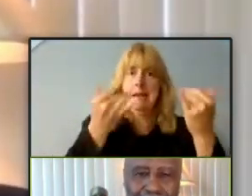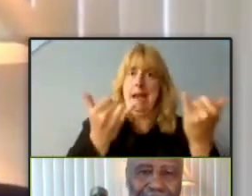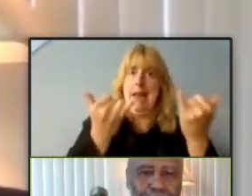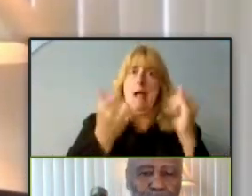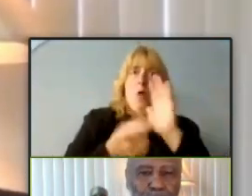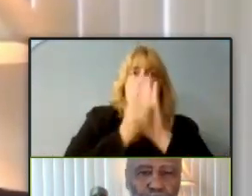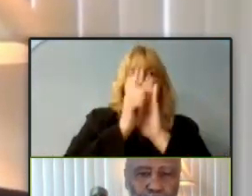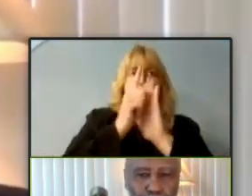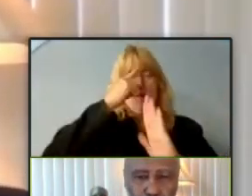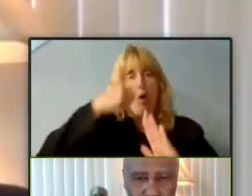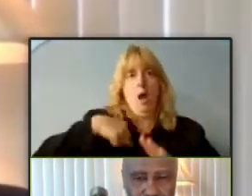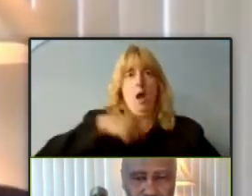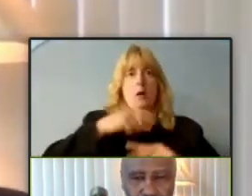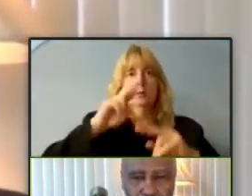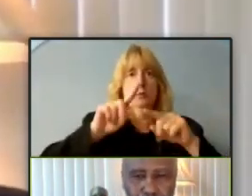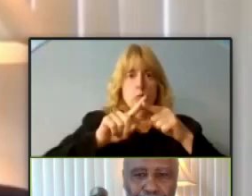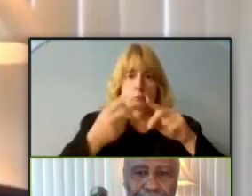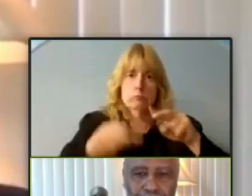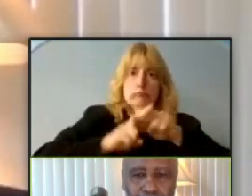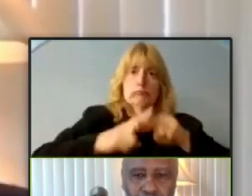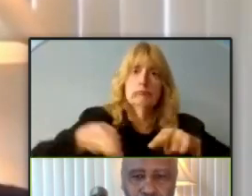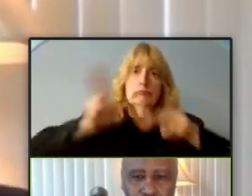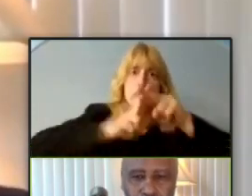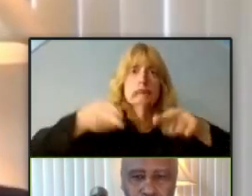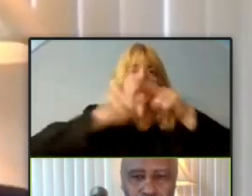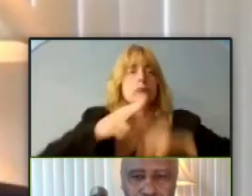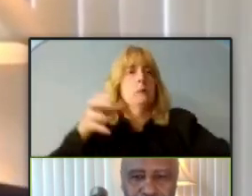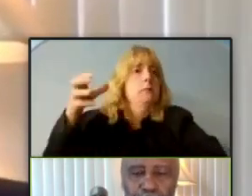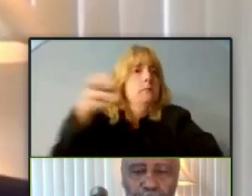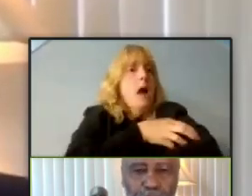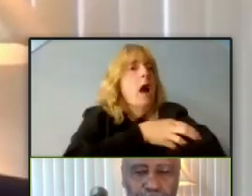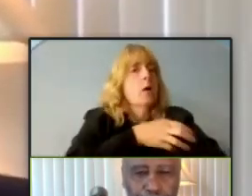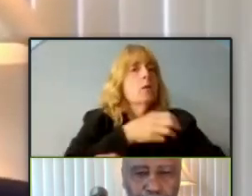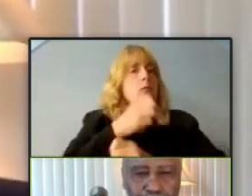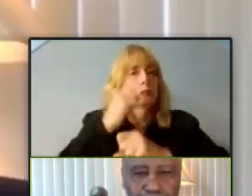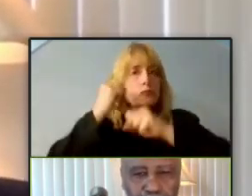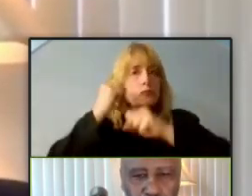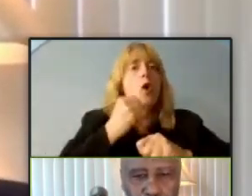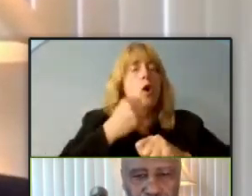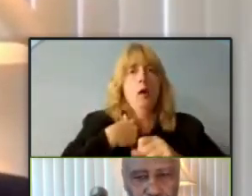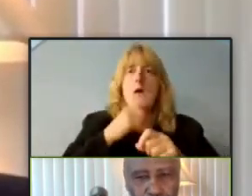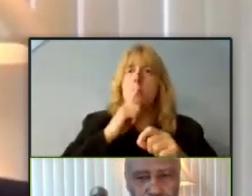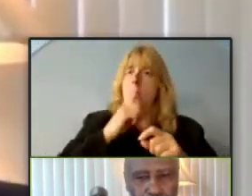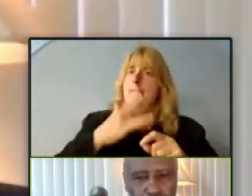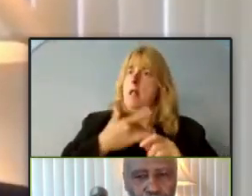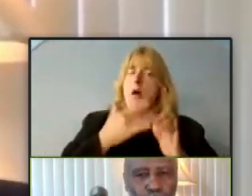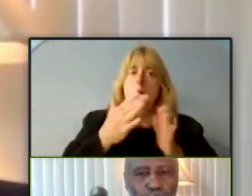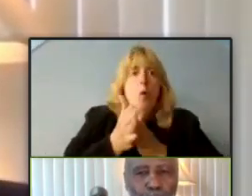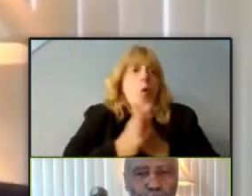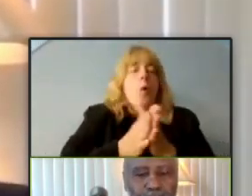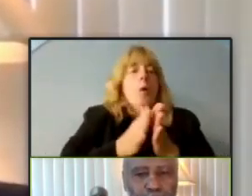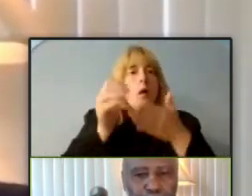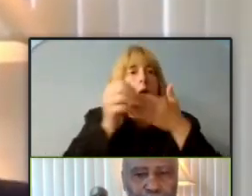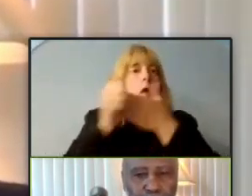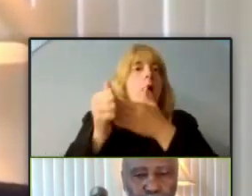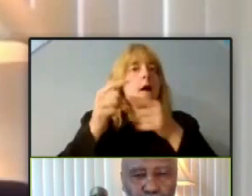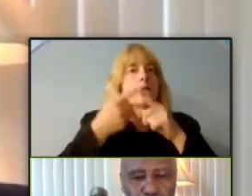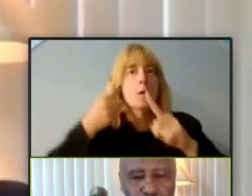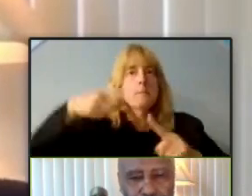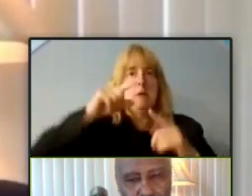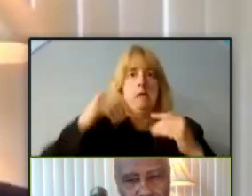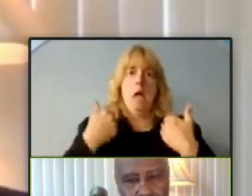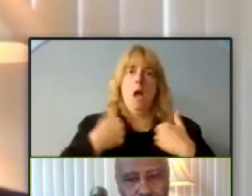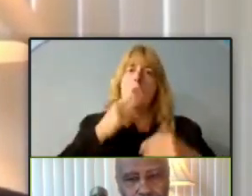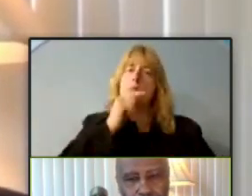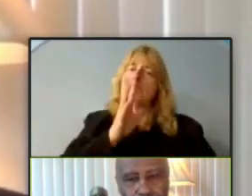build. I am so encouraged by the leadership of these young people who will speak truth